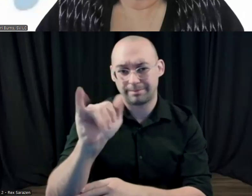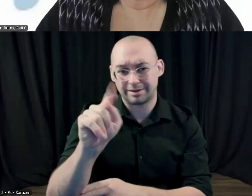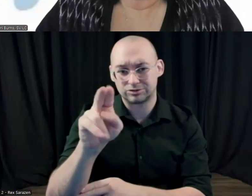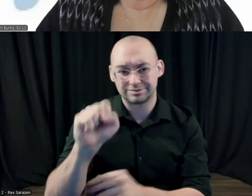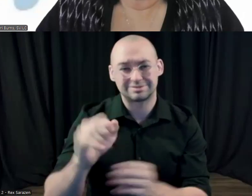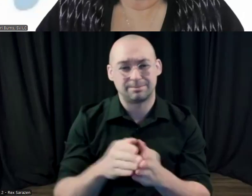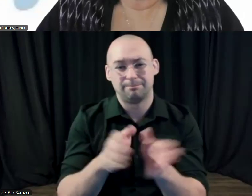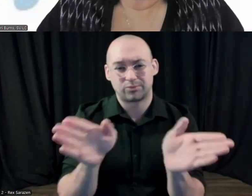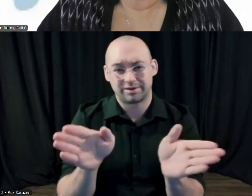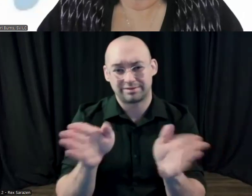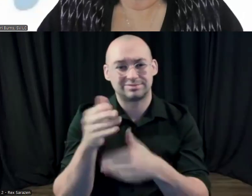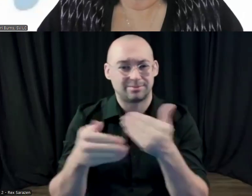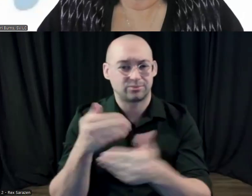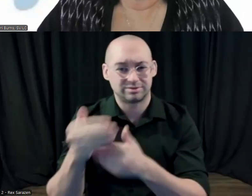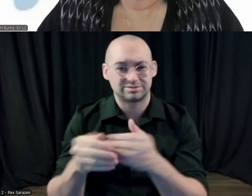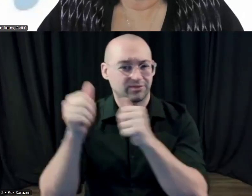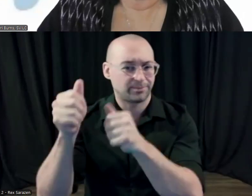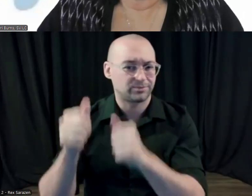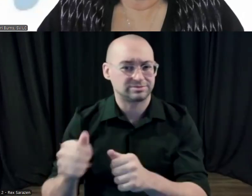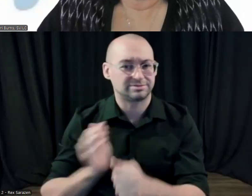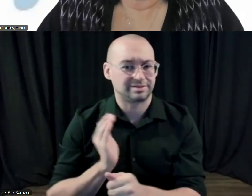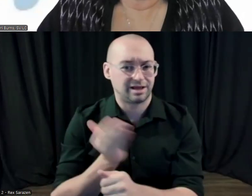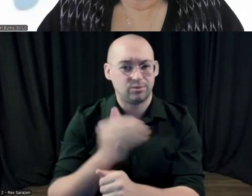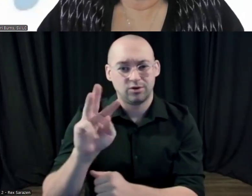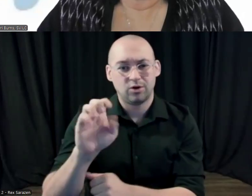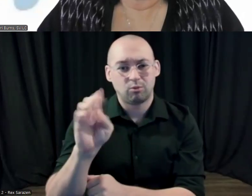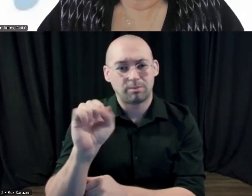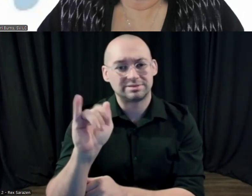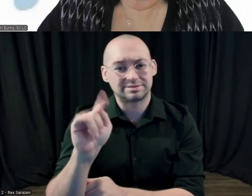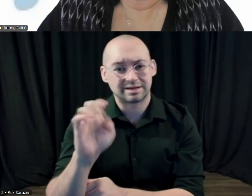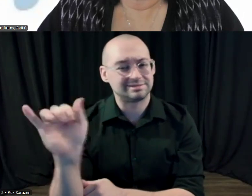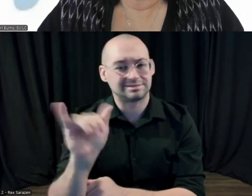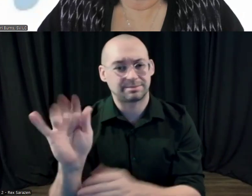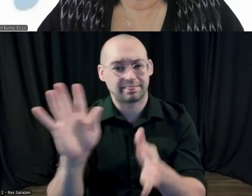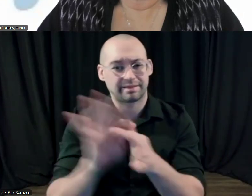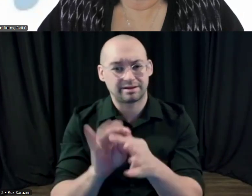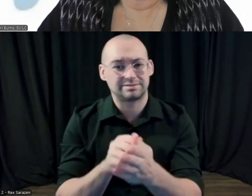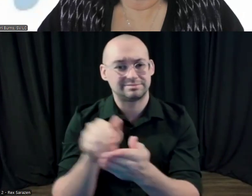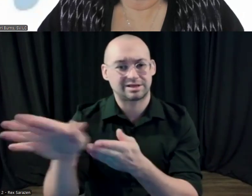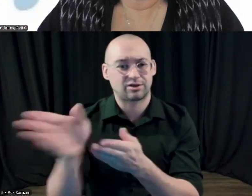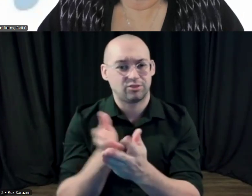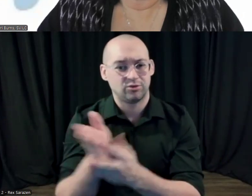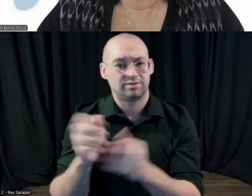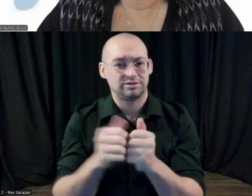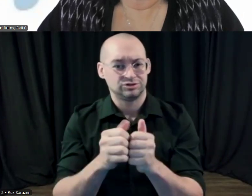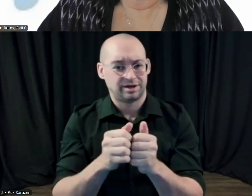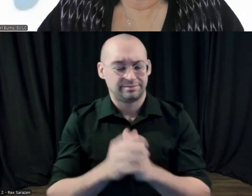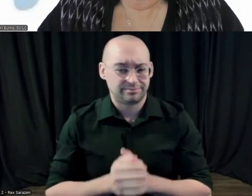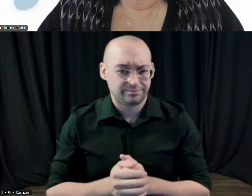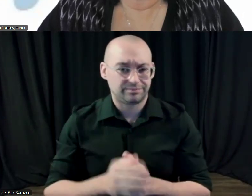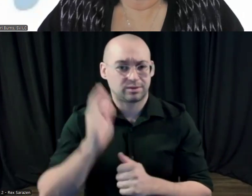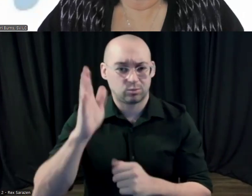It's also in process of being posted to our website. It'll be at the same link that I'll be putting in the chat. So that should be coming up